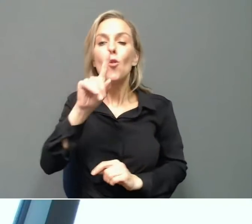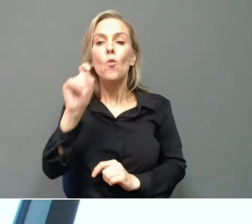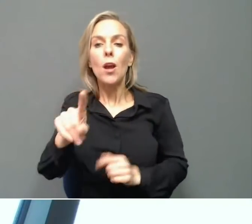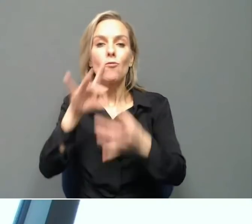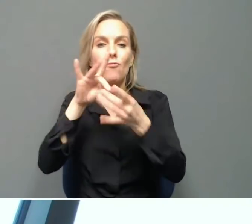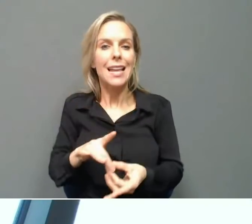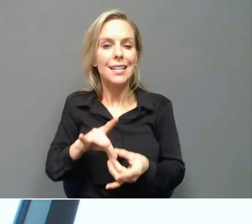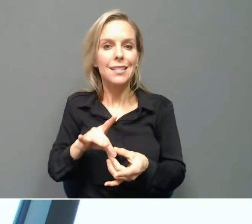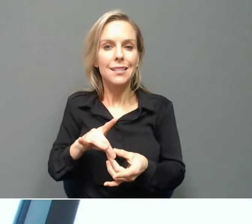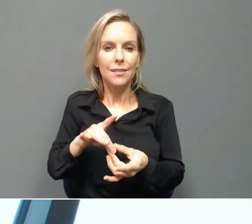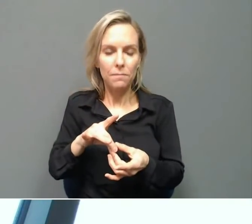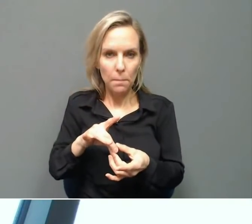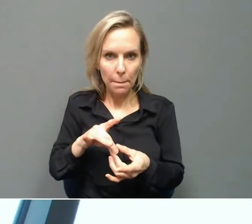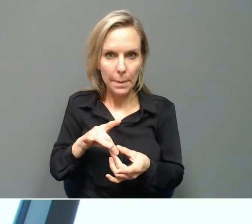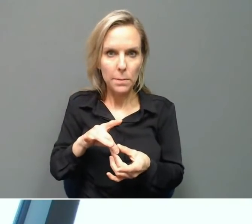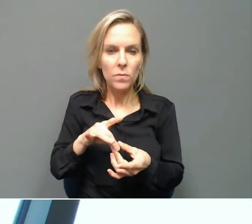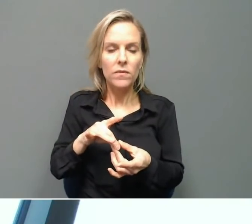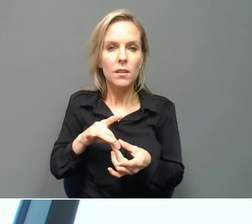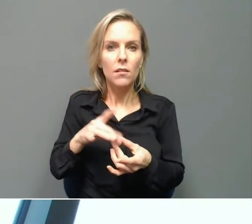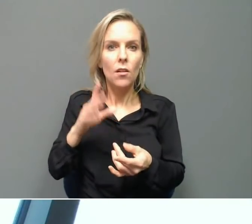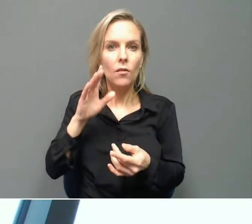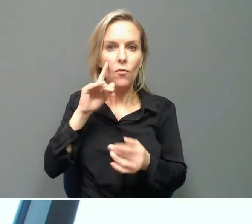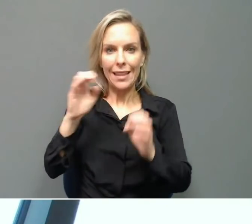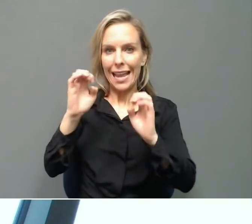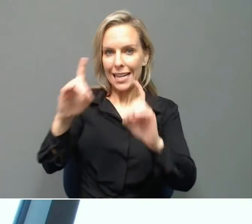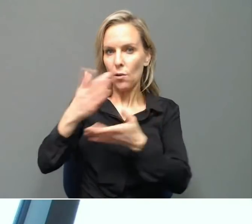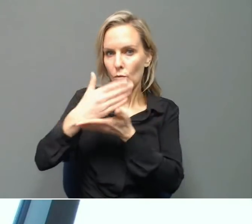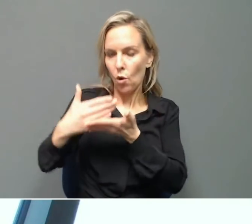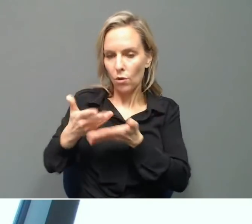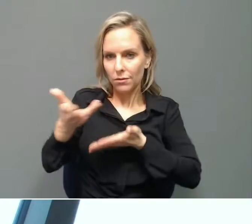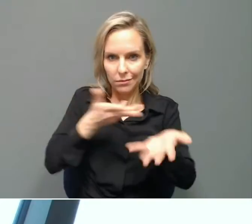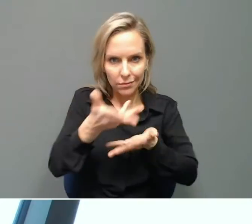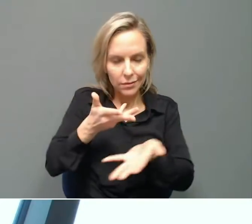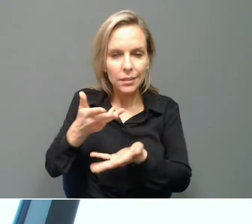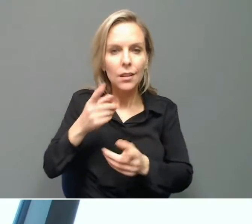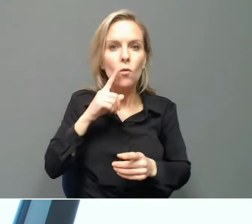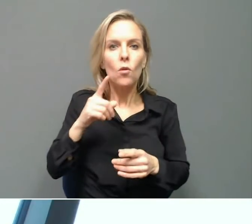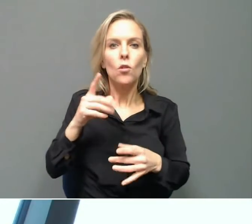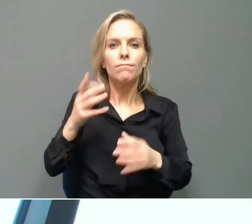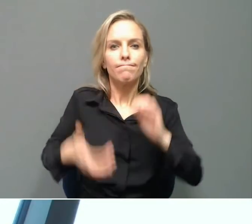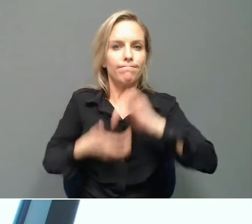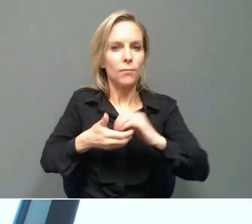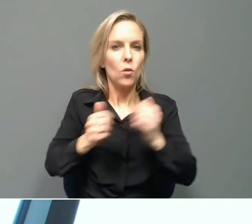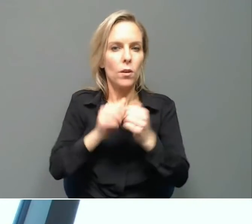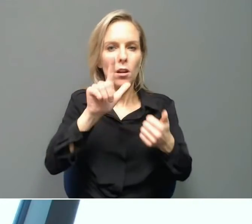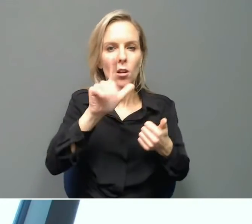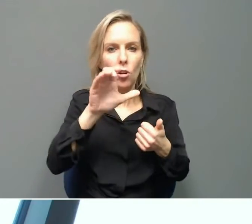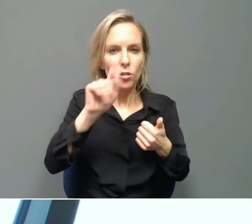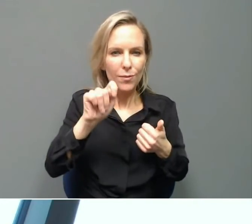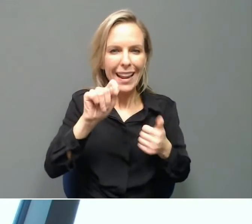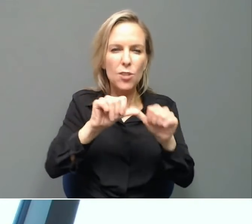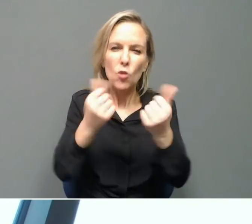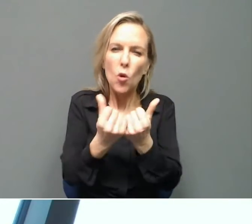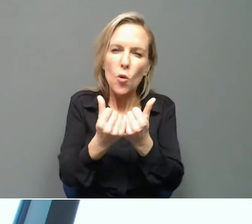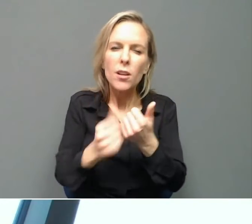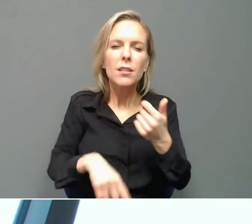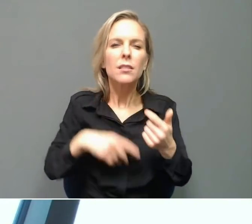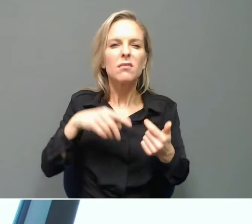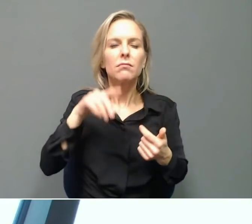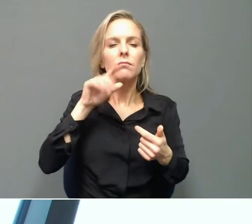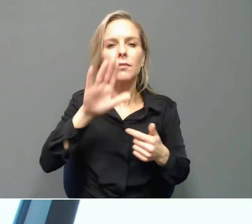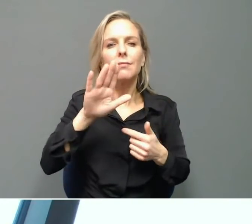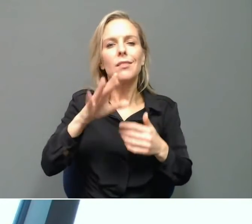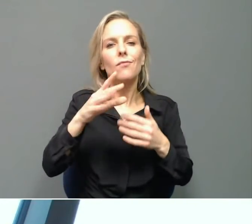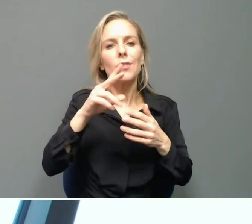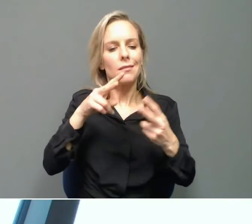interacting, we are working with the long-term care associations, both KHCF and Leading Age.